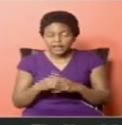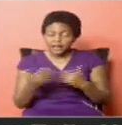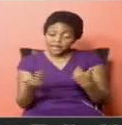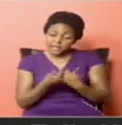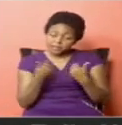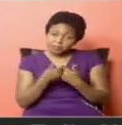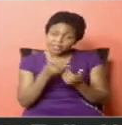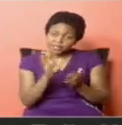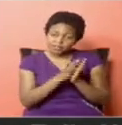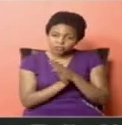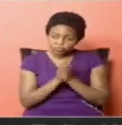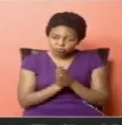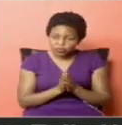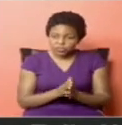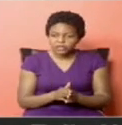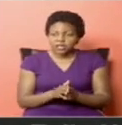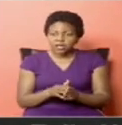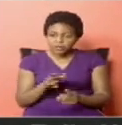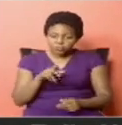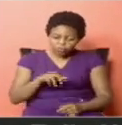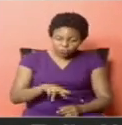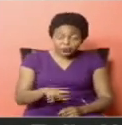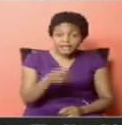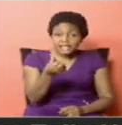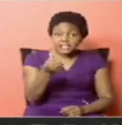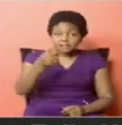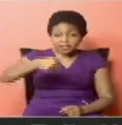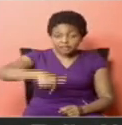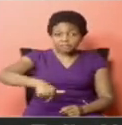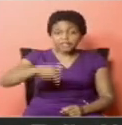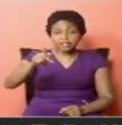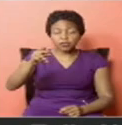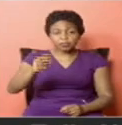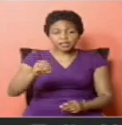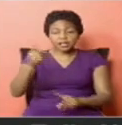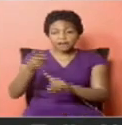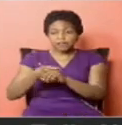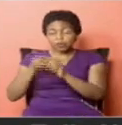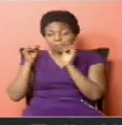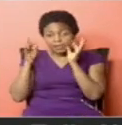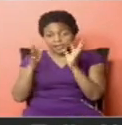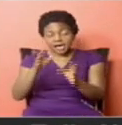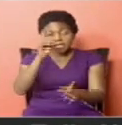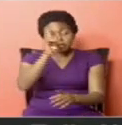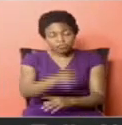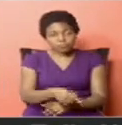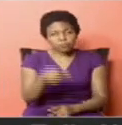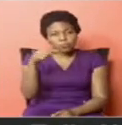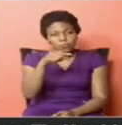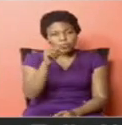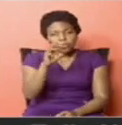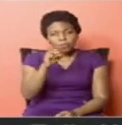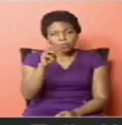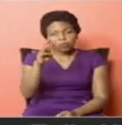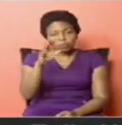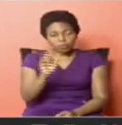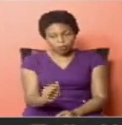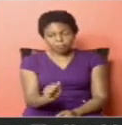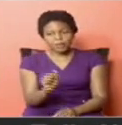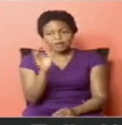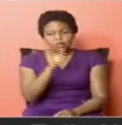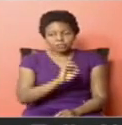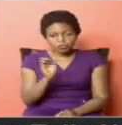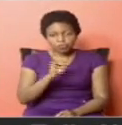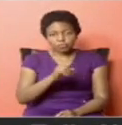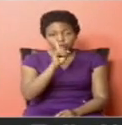story. He walked 67 kilometers from Mitiana to Gomba during lockdown to look